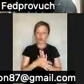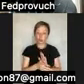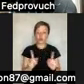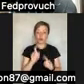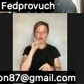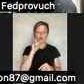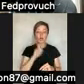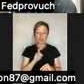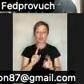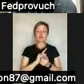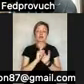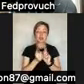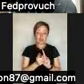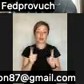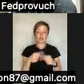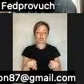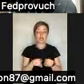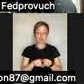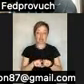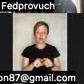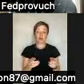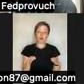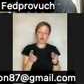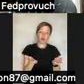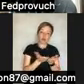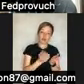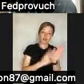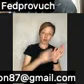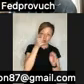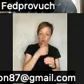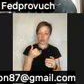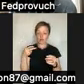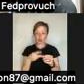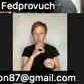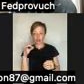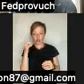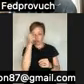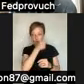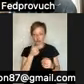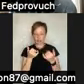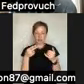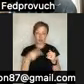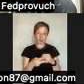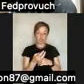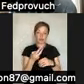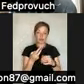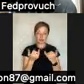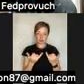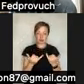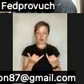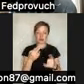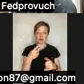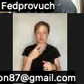today have the children of the preschool age so we can understand that many things have changed in ukraine since the